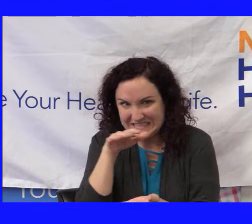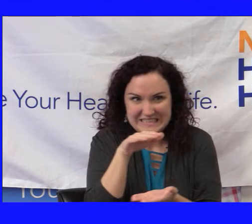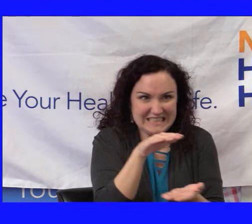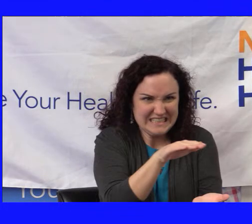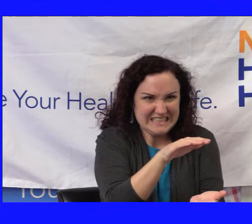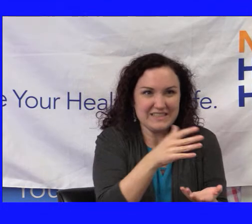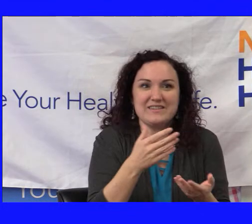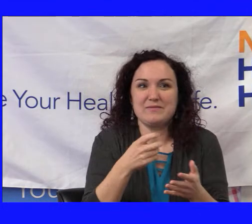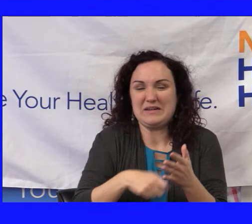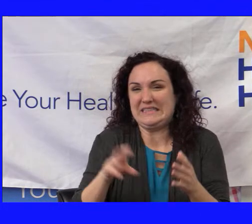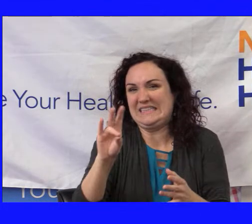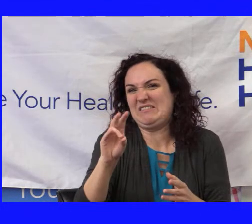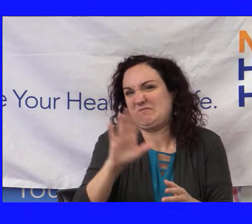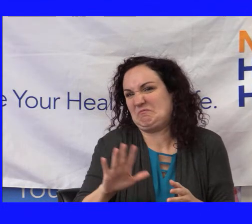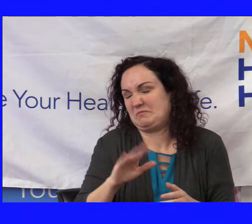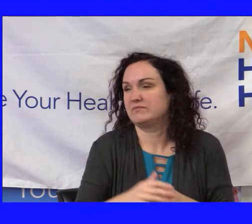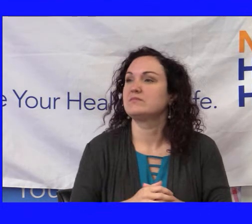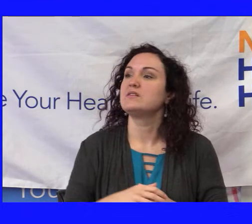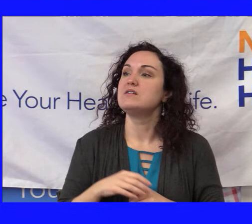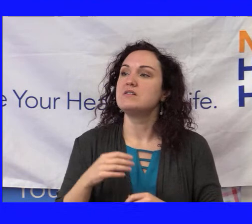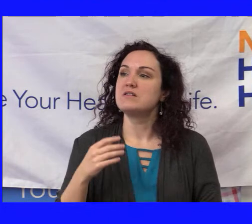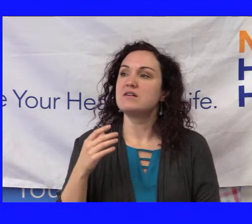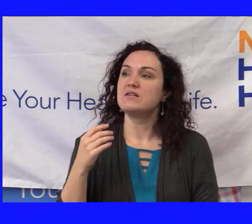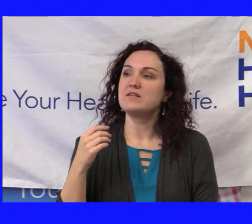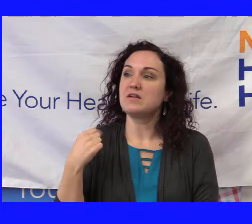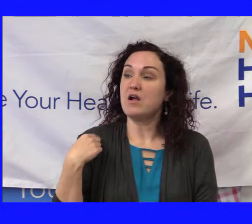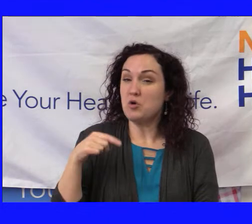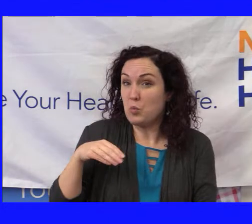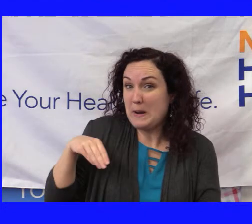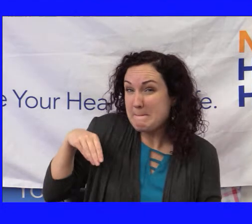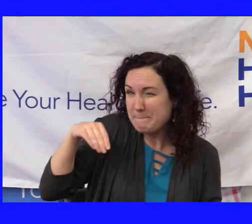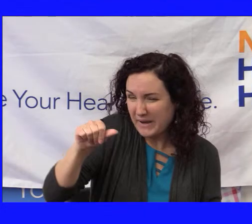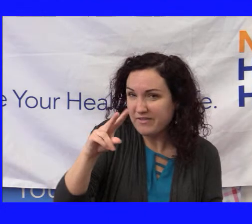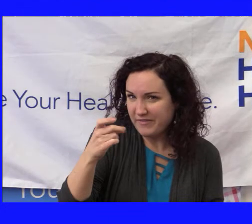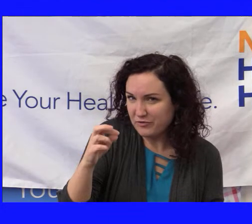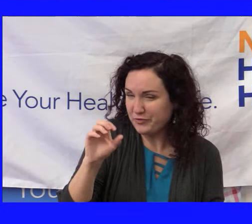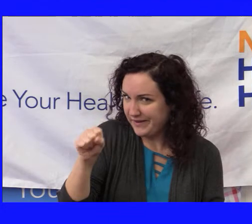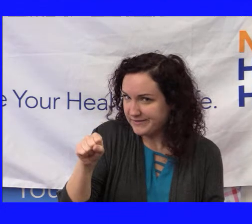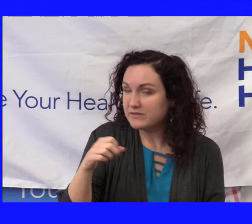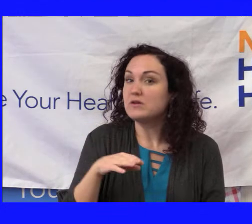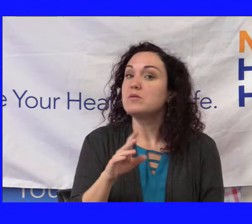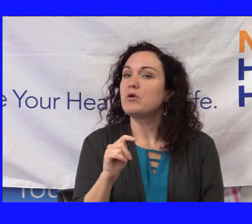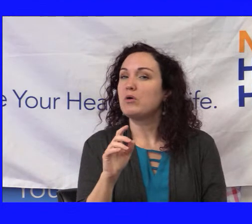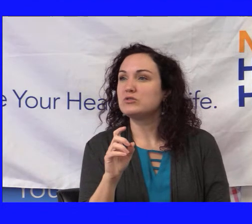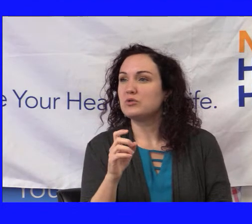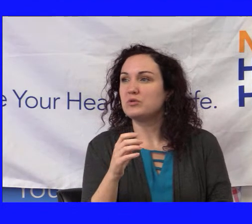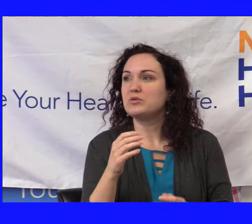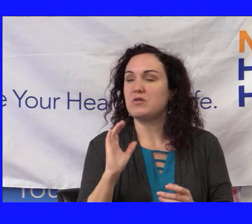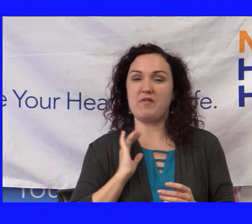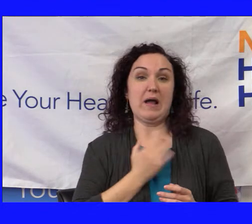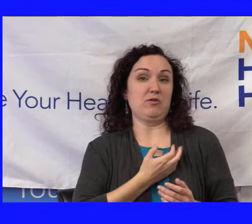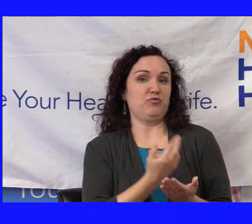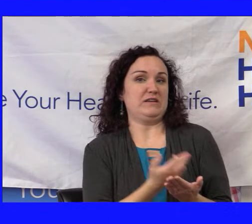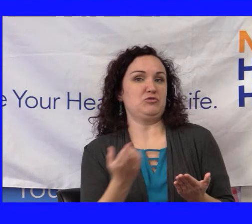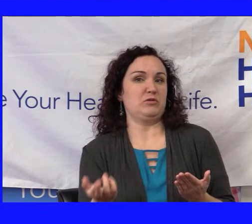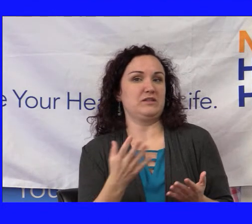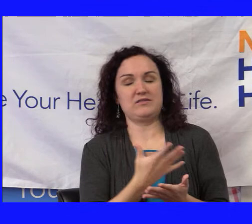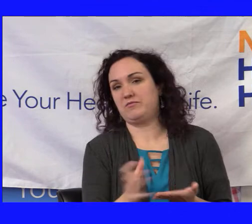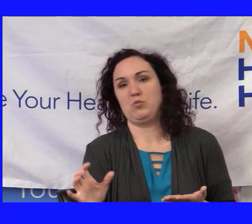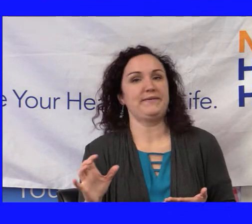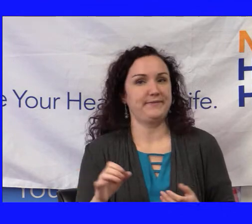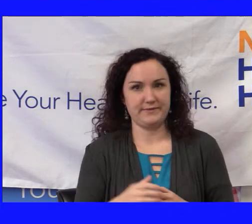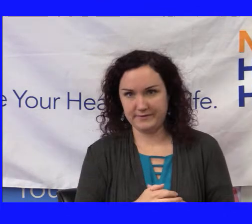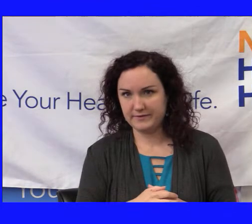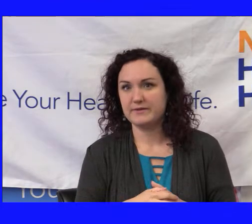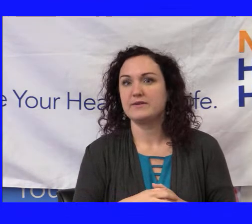point. The implementation costs are not only what we pay the vendor for services, but also the expenditure of our own resources, technical